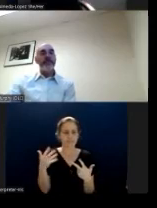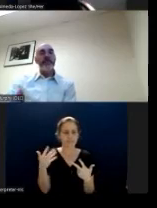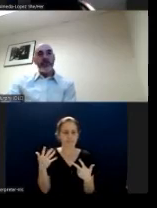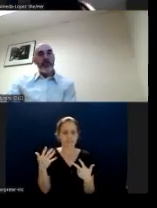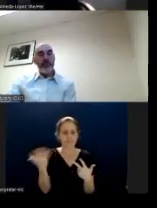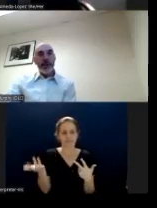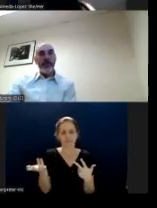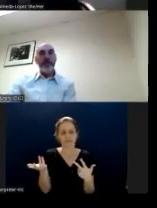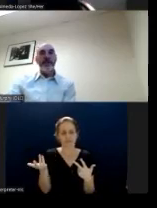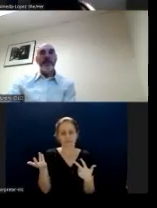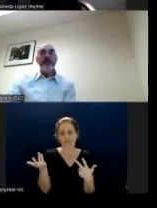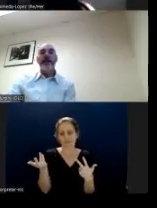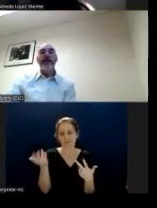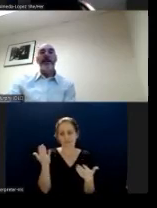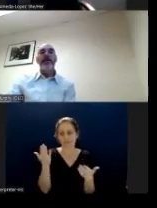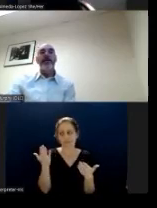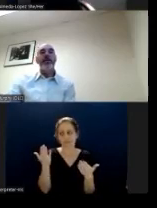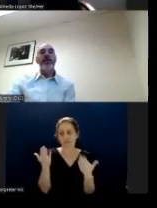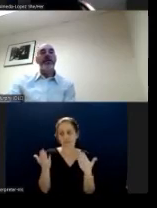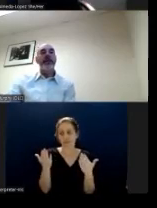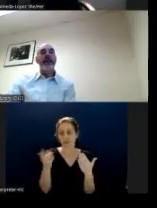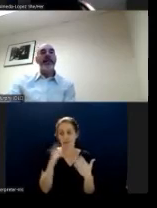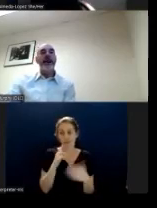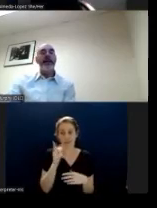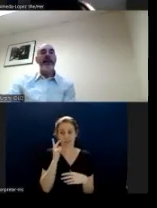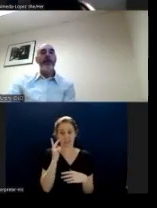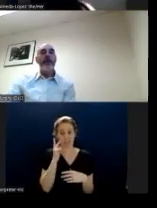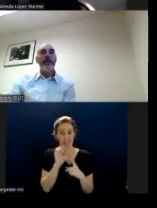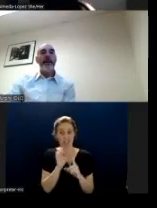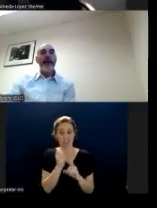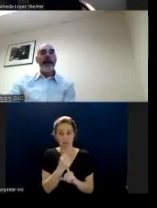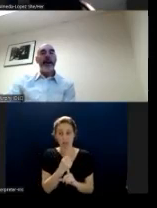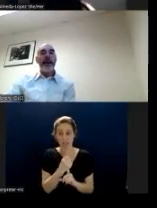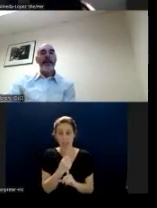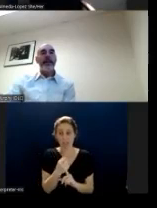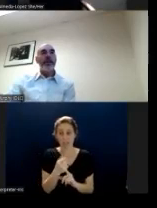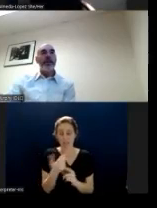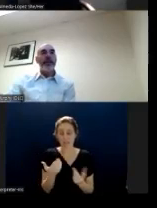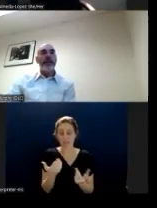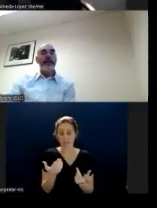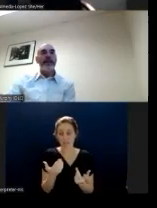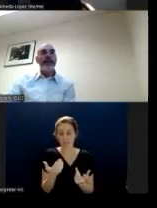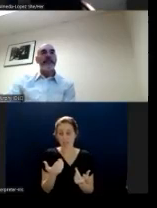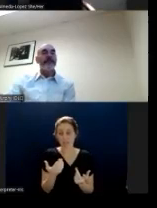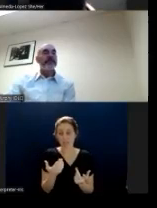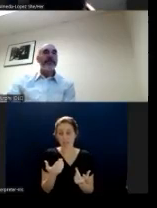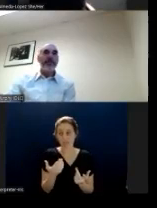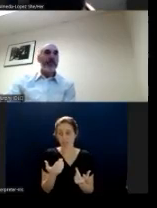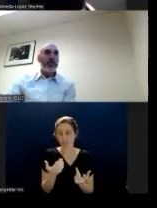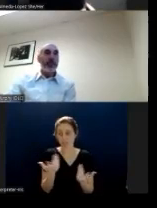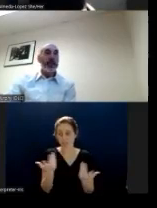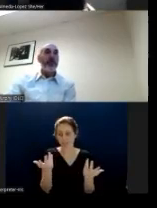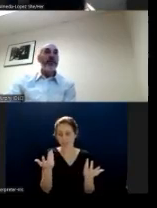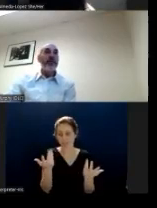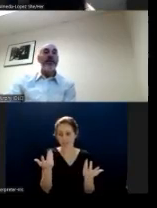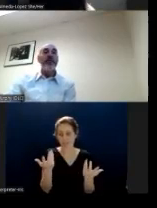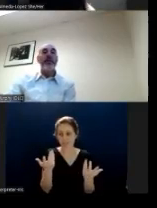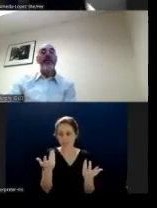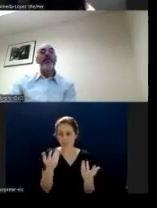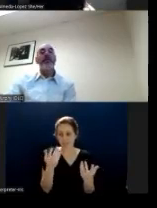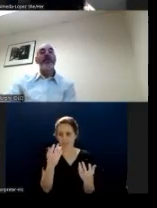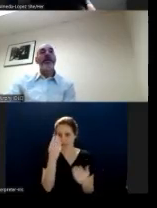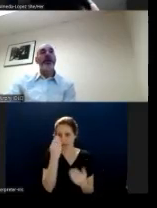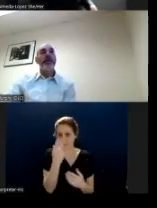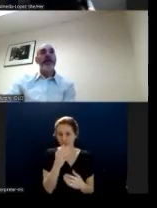that maybe you'll encounter a situation like that, and certainly speak up if you